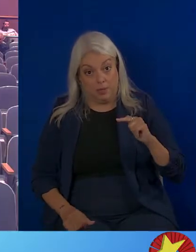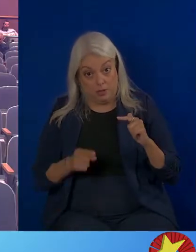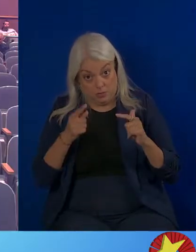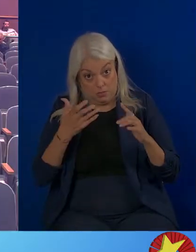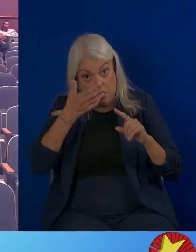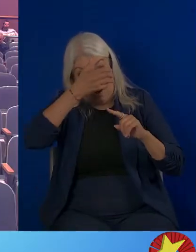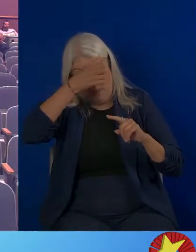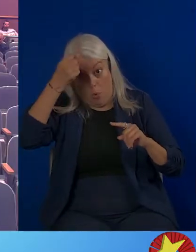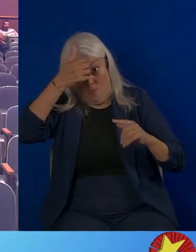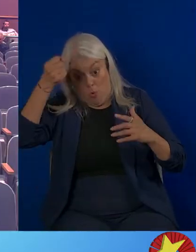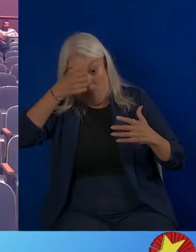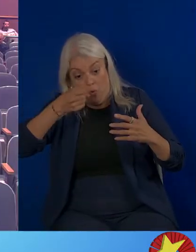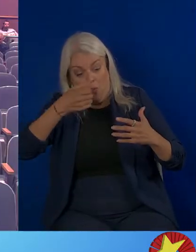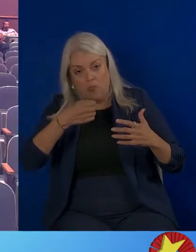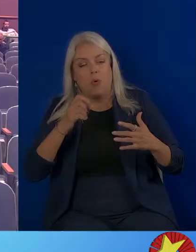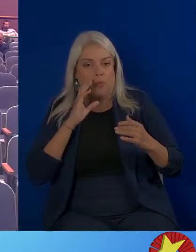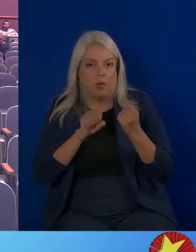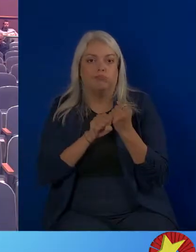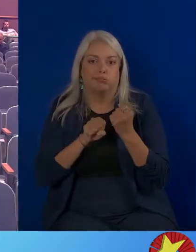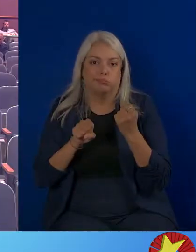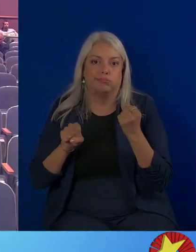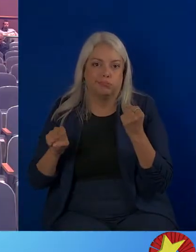that would mean for each item